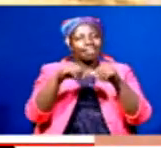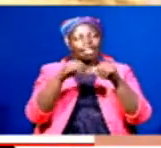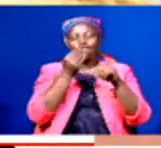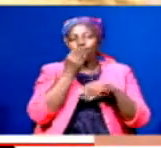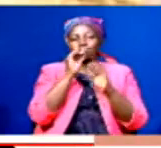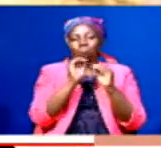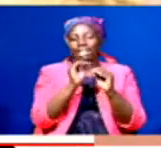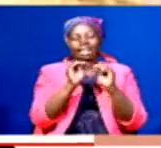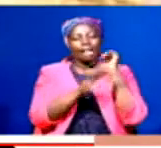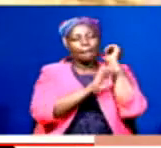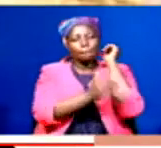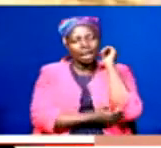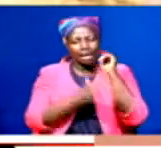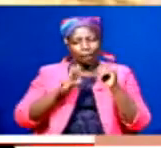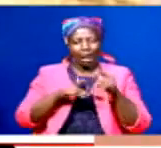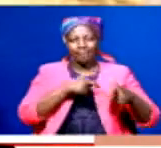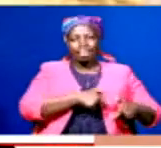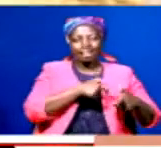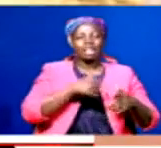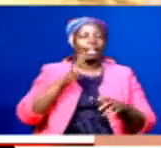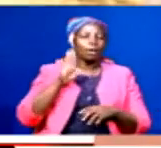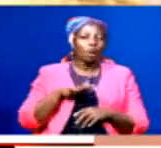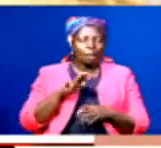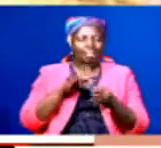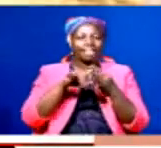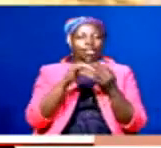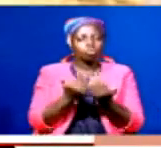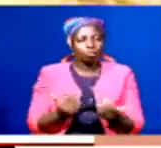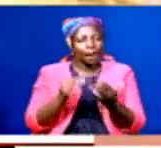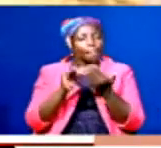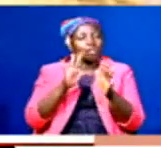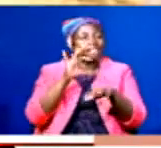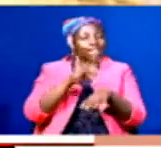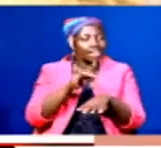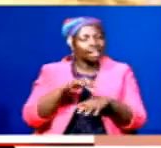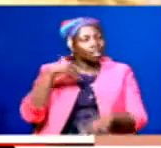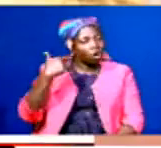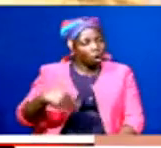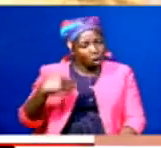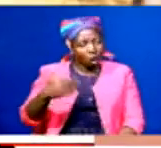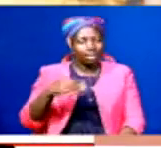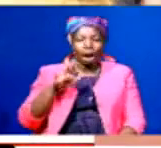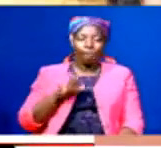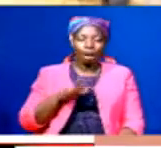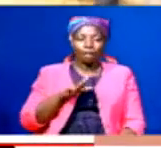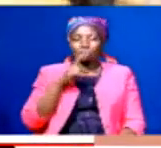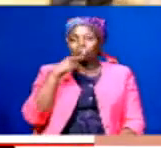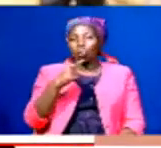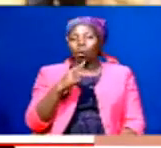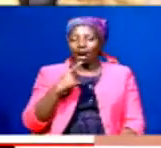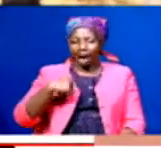and children. And the most affected in any setup is always the women. So we call